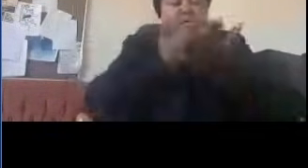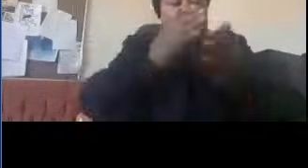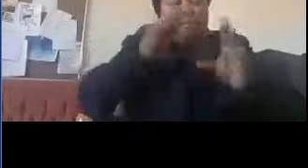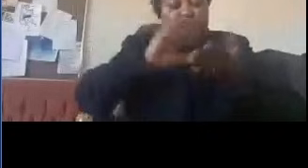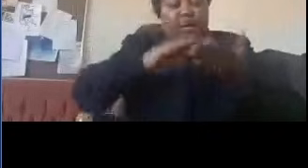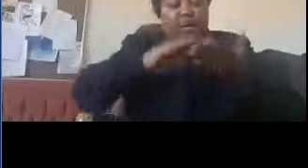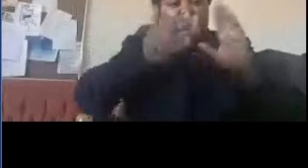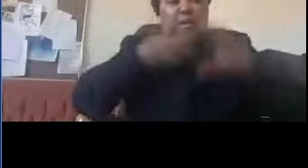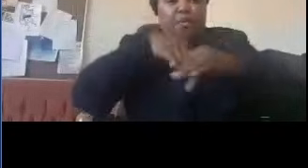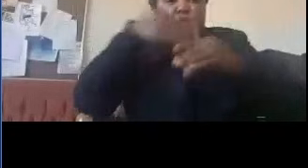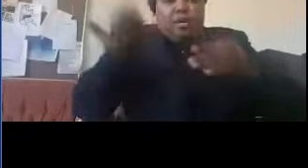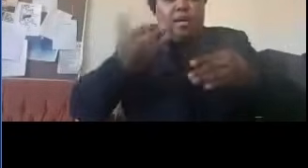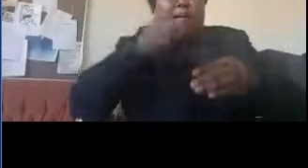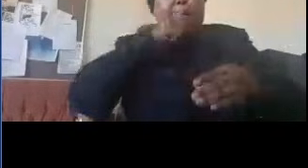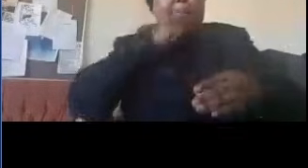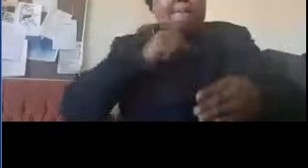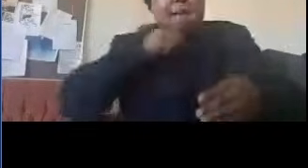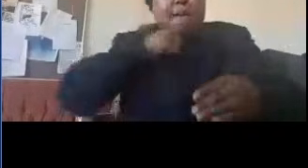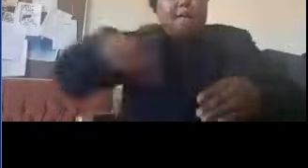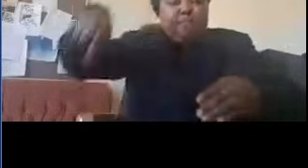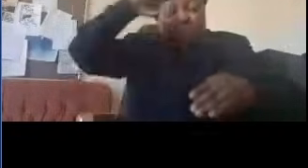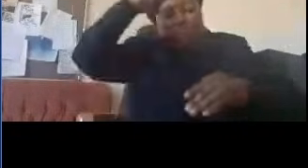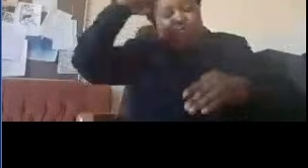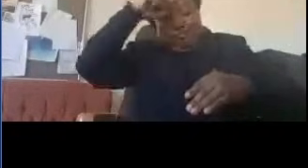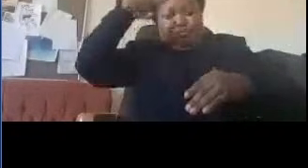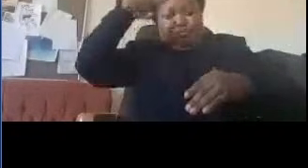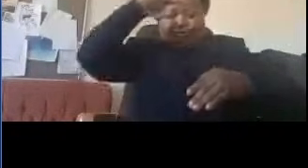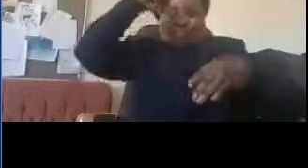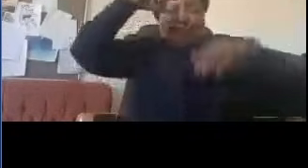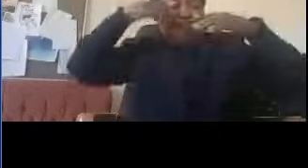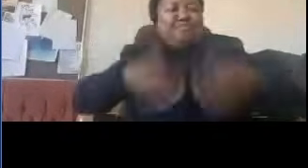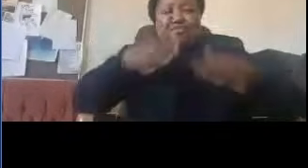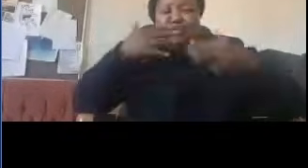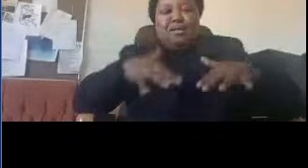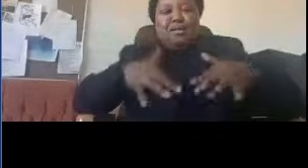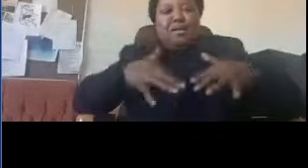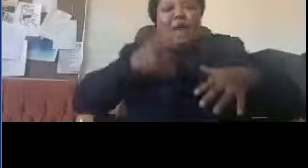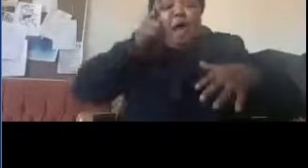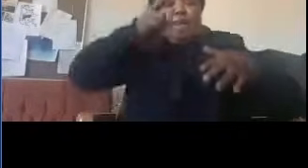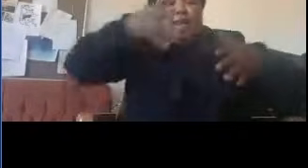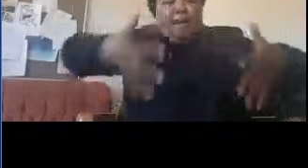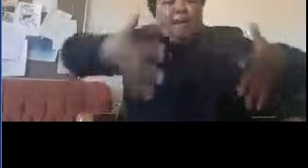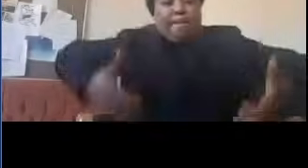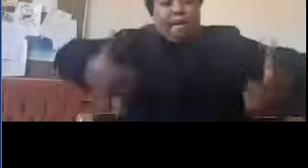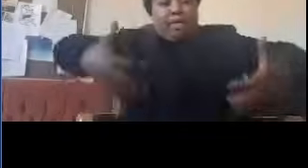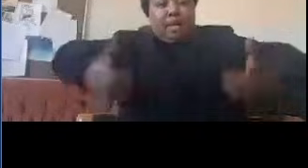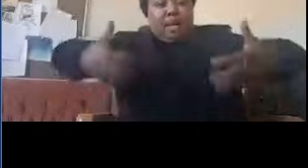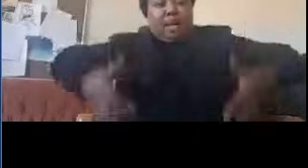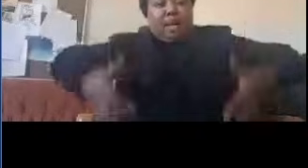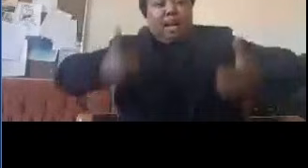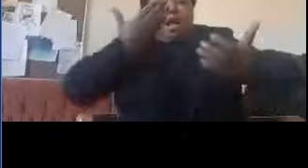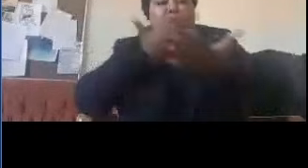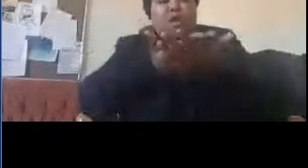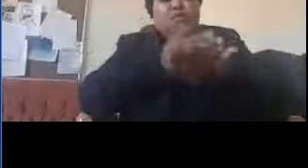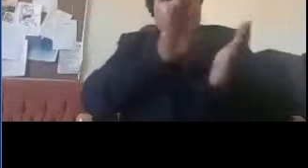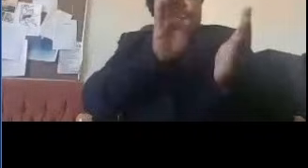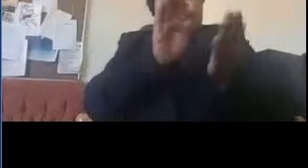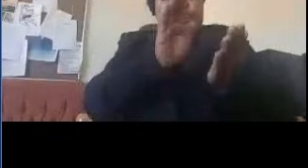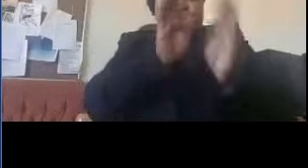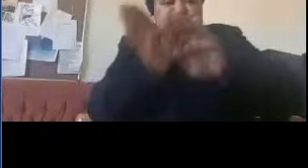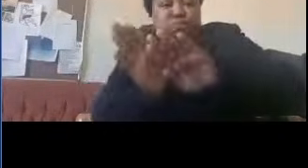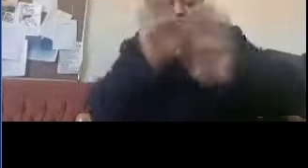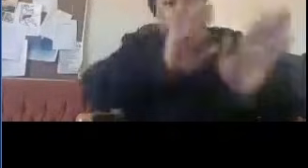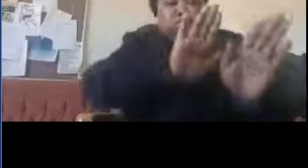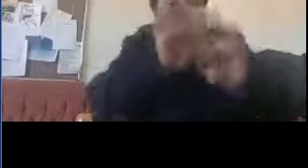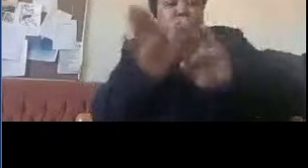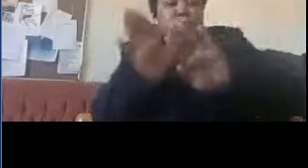drinking heavily. The other one will be the voice, secure reporting system. Instead of waiting for the woman